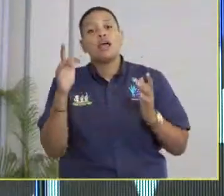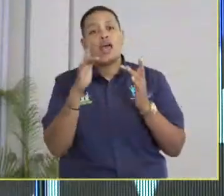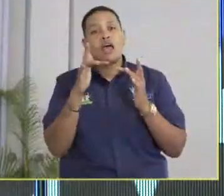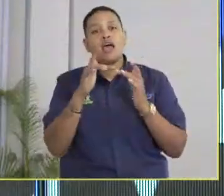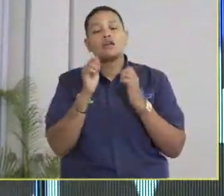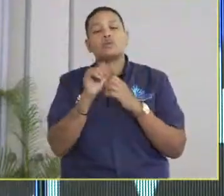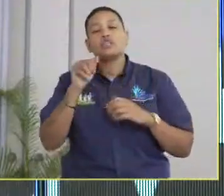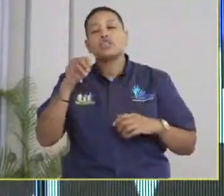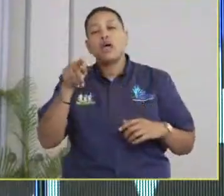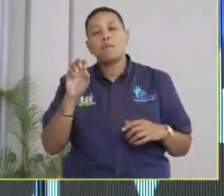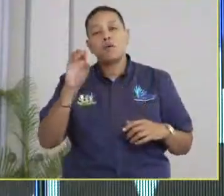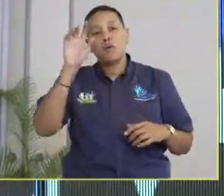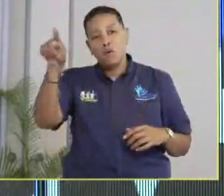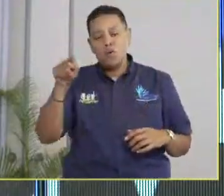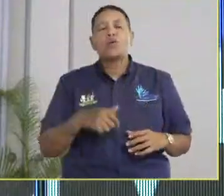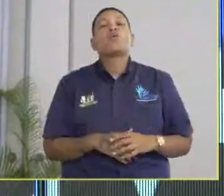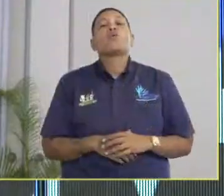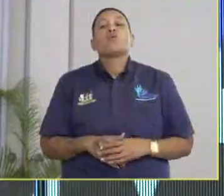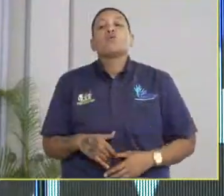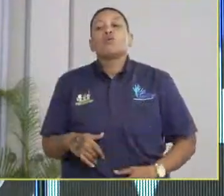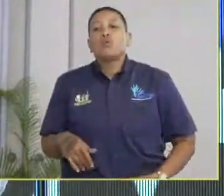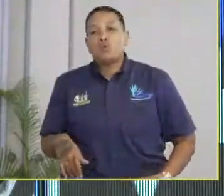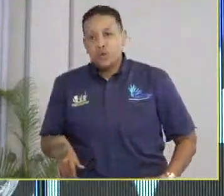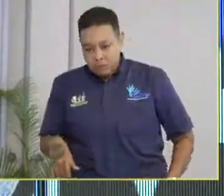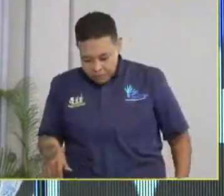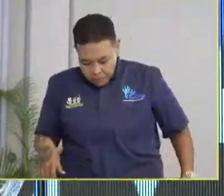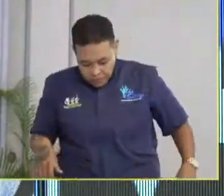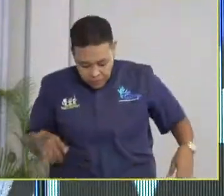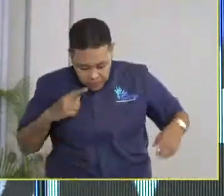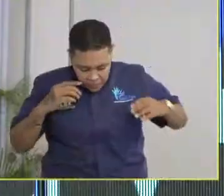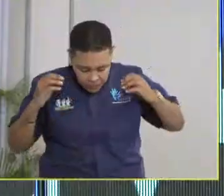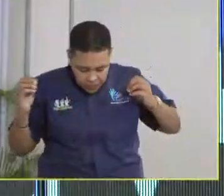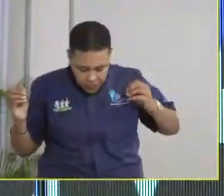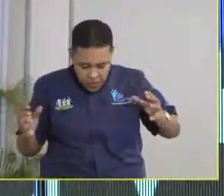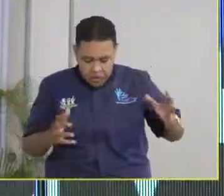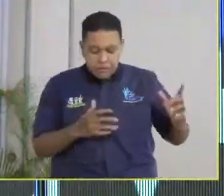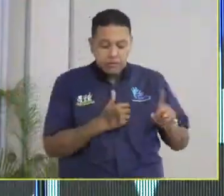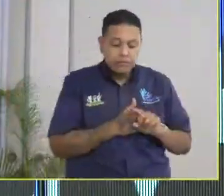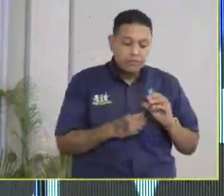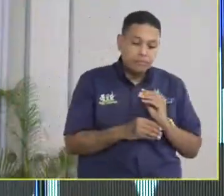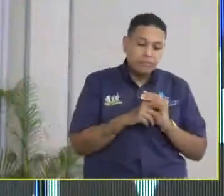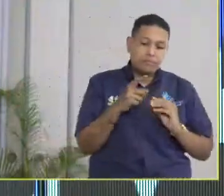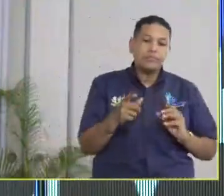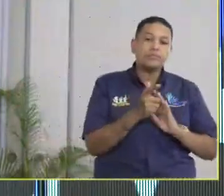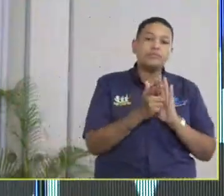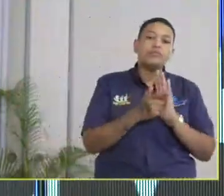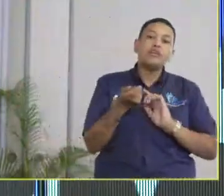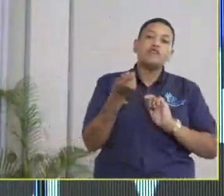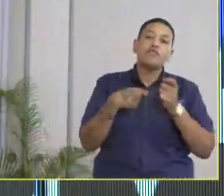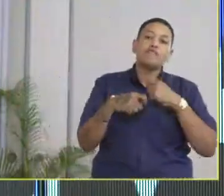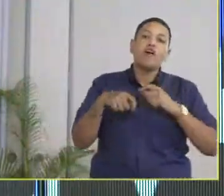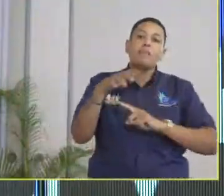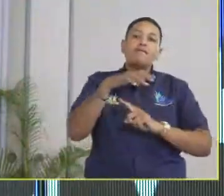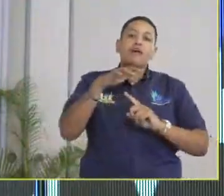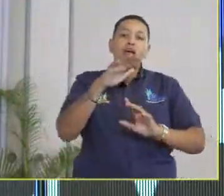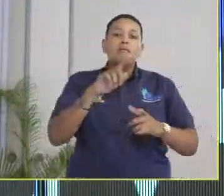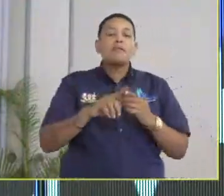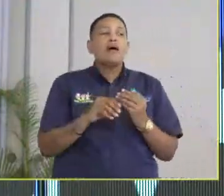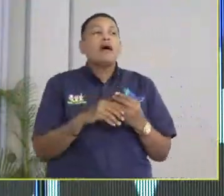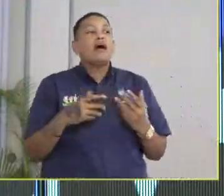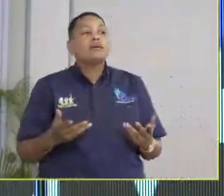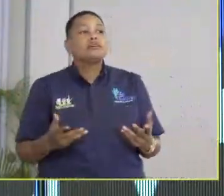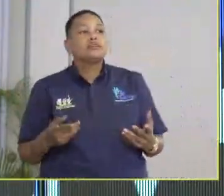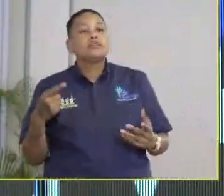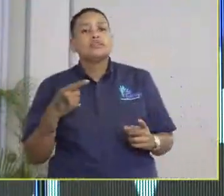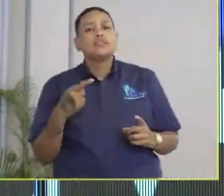with JAMPRO and organized a meeting with Shillette Cox at the Legal Reform Department. And